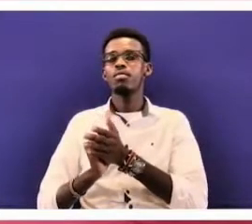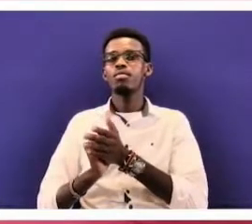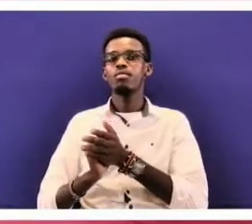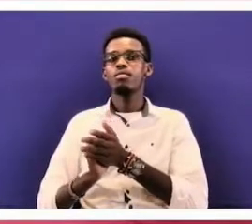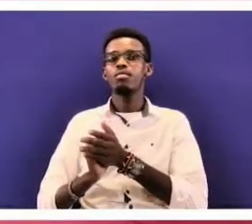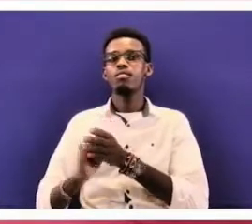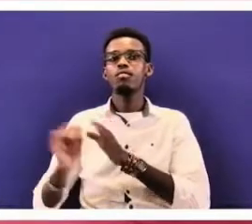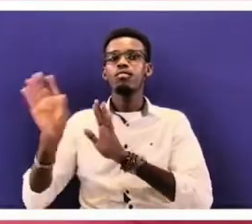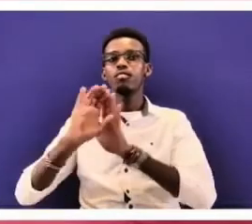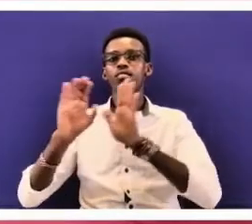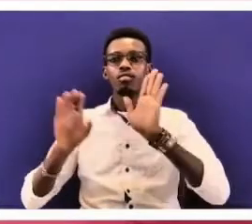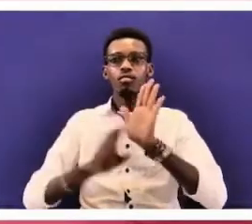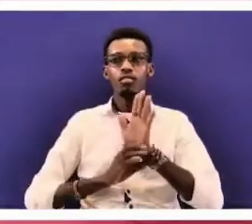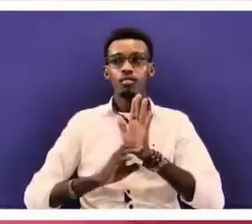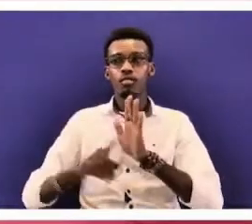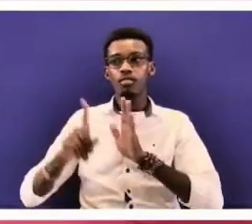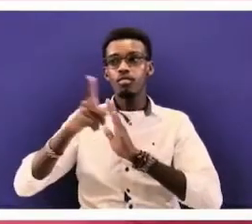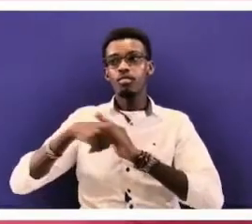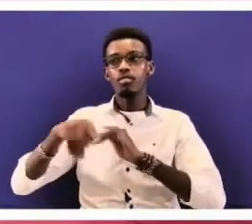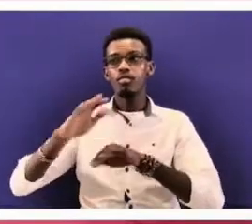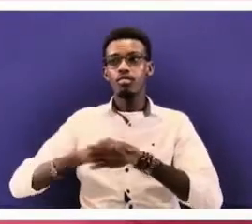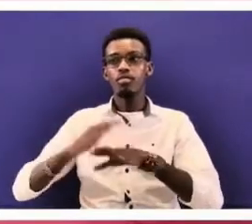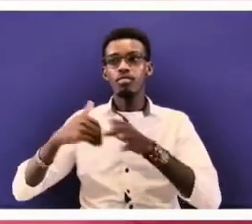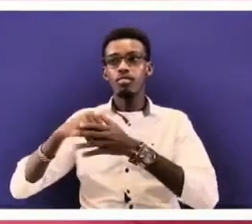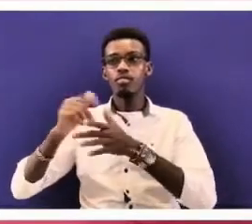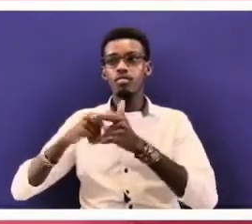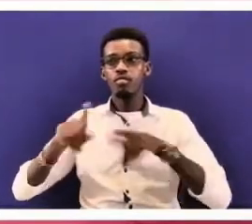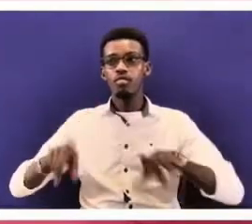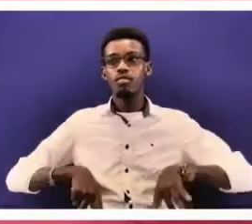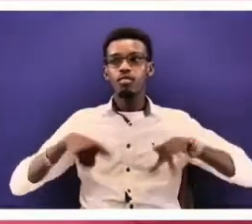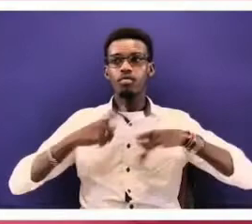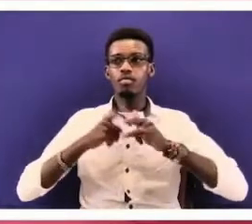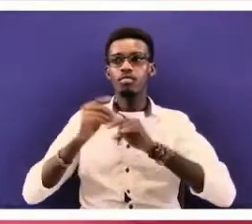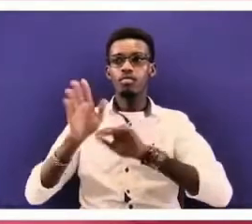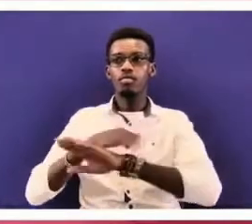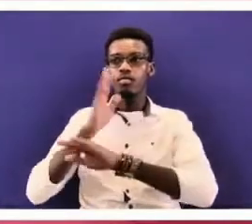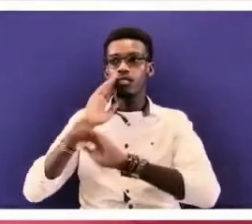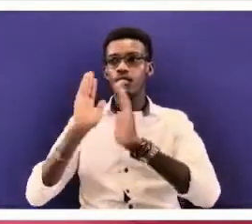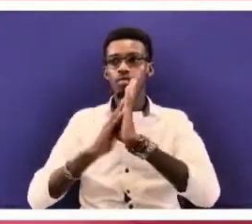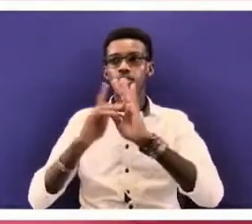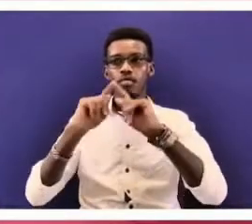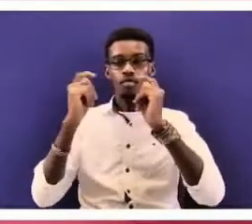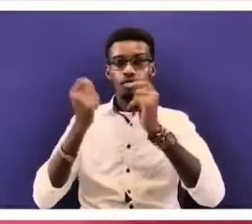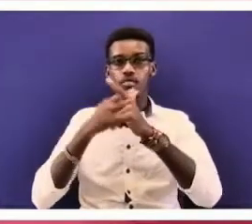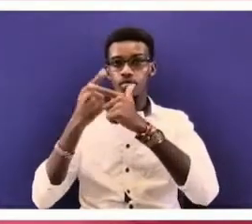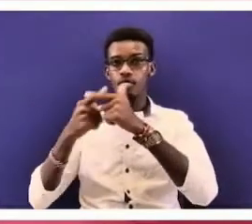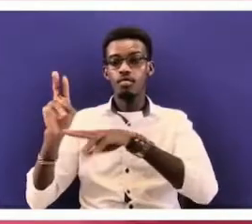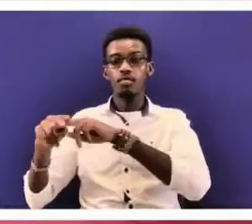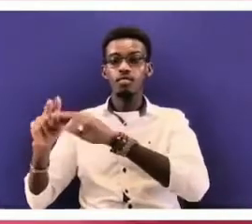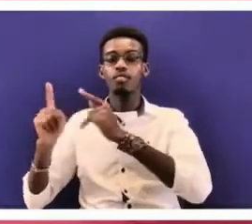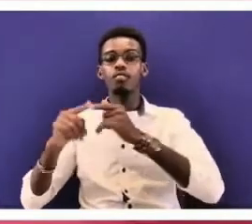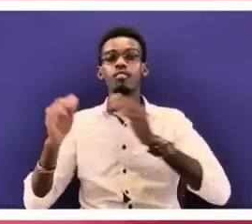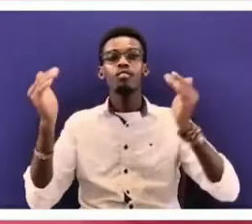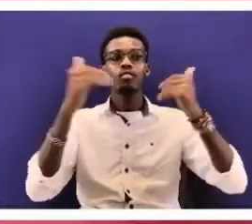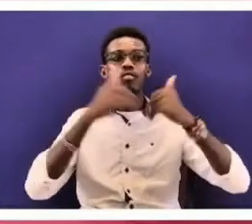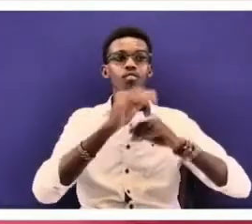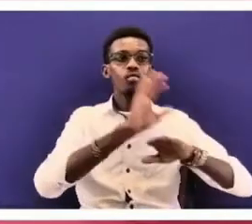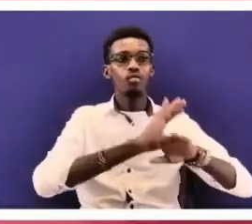commitment. We get up and lead. We sing in the praise team. We even sit in the congregation, oh